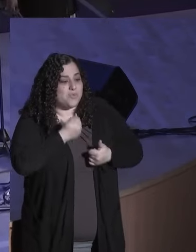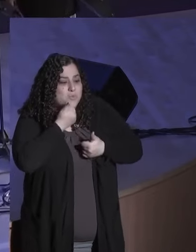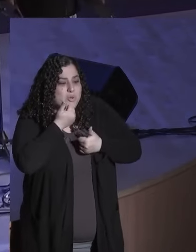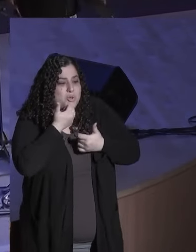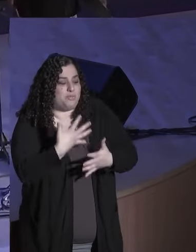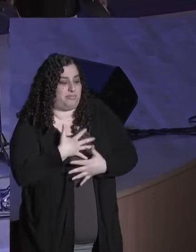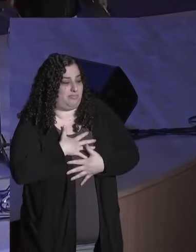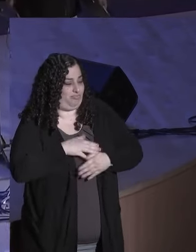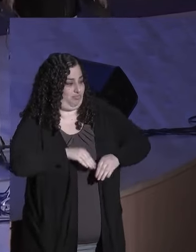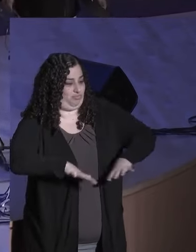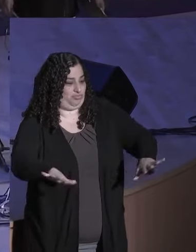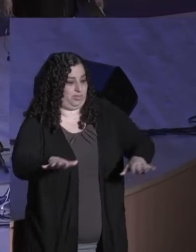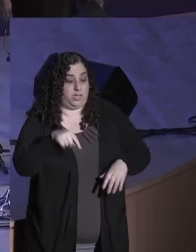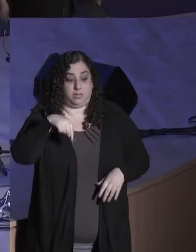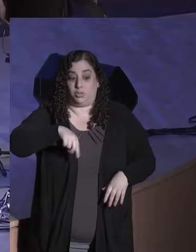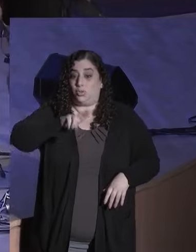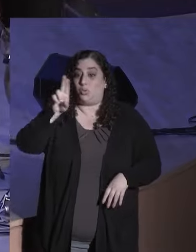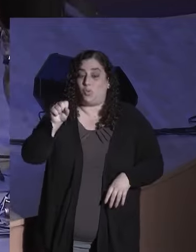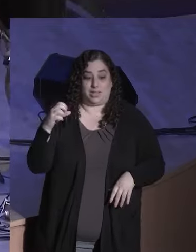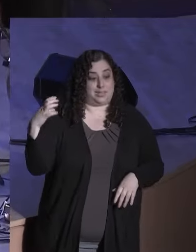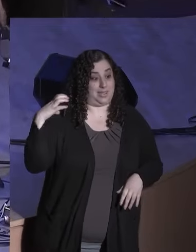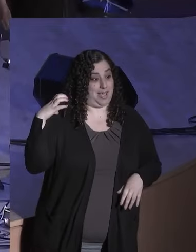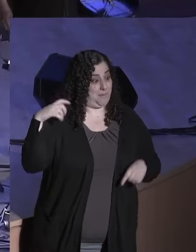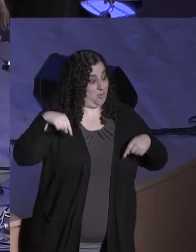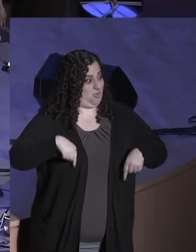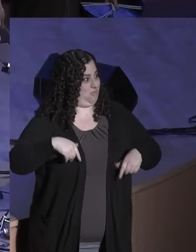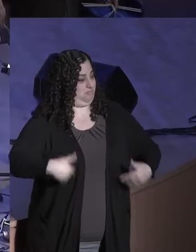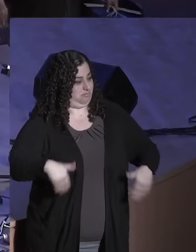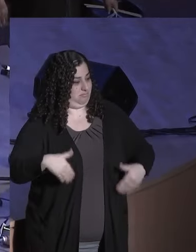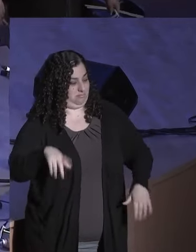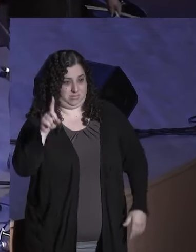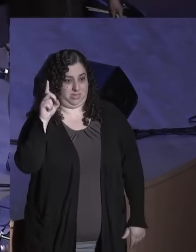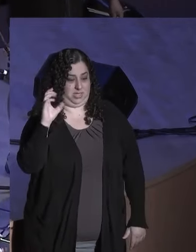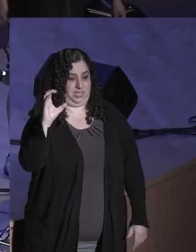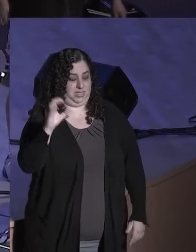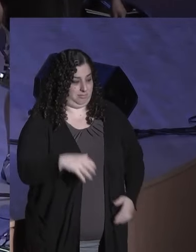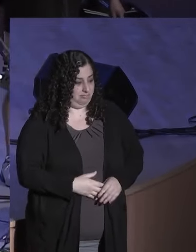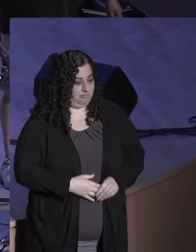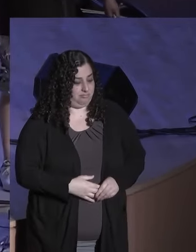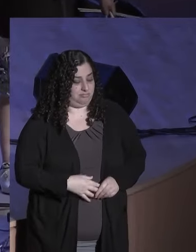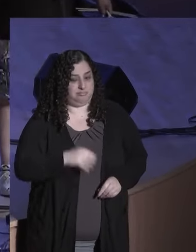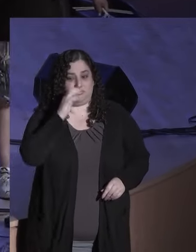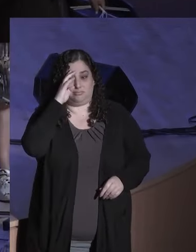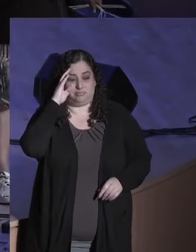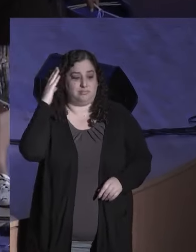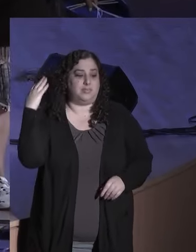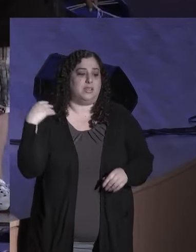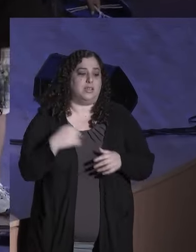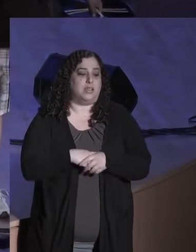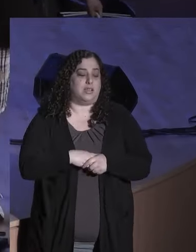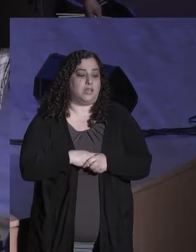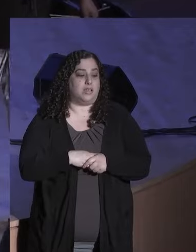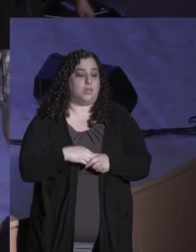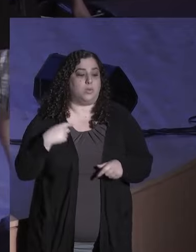ni dalawasi Gray Marshall, Naspi member two. Wala na Mi'kmaq. We are part of the